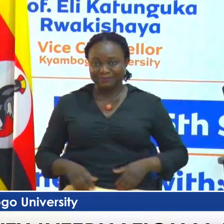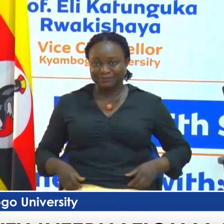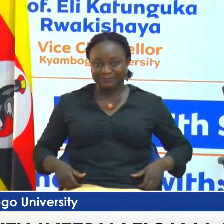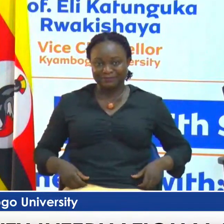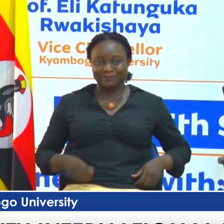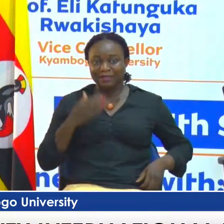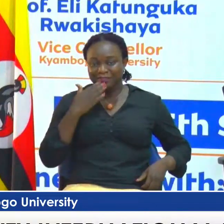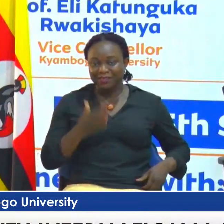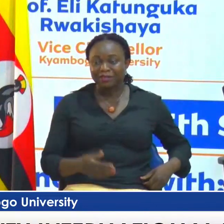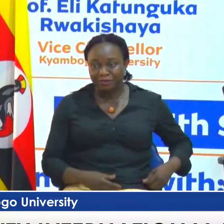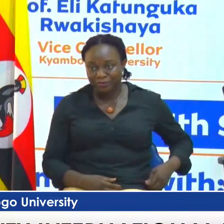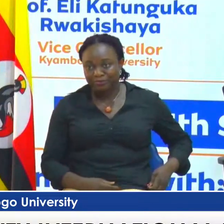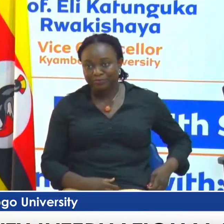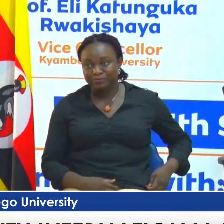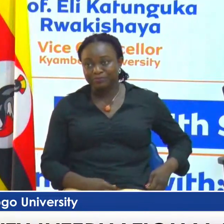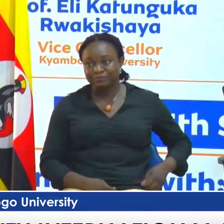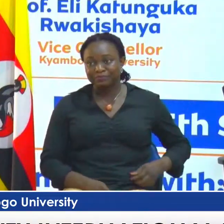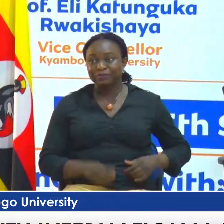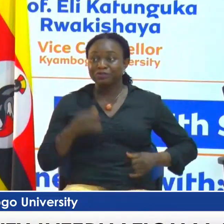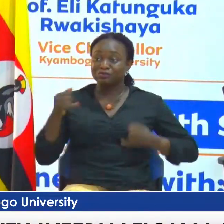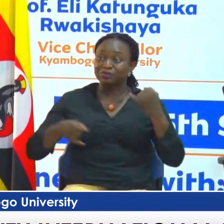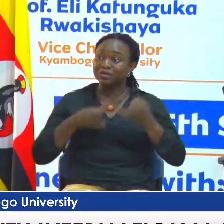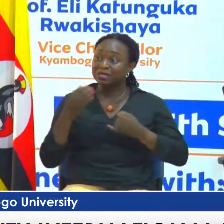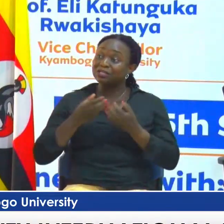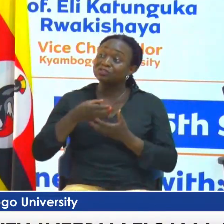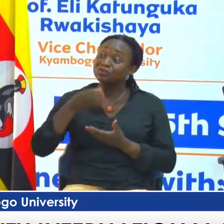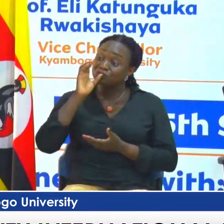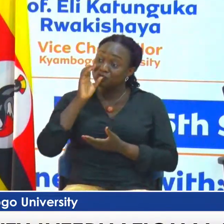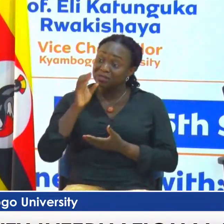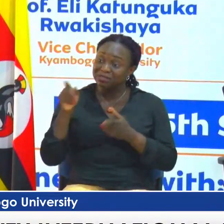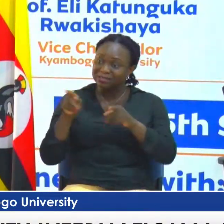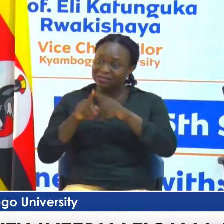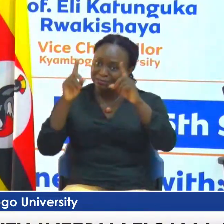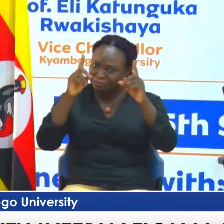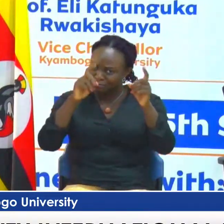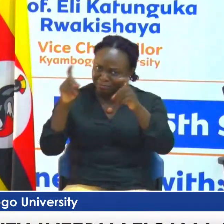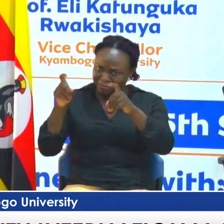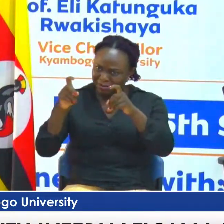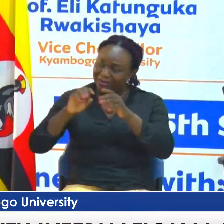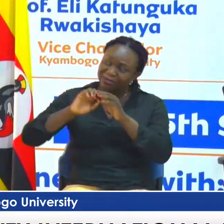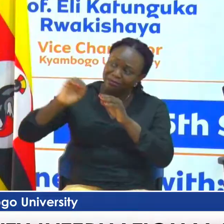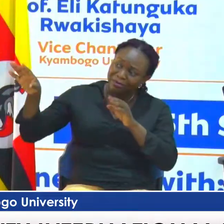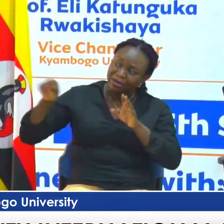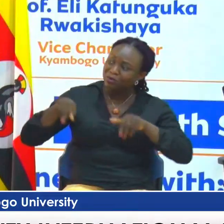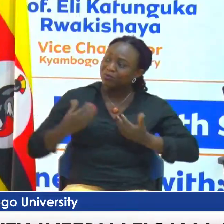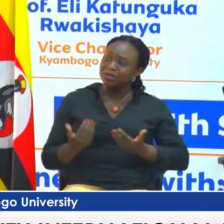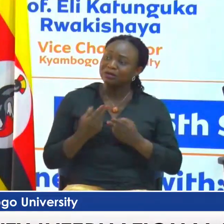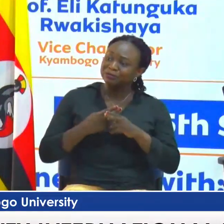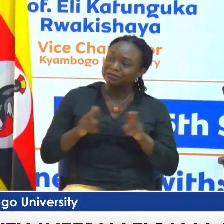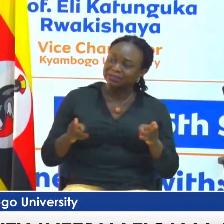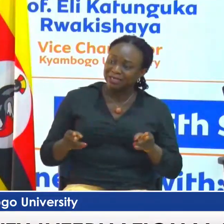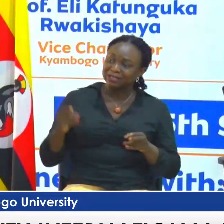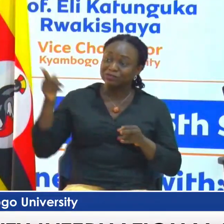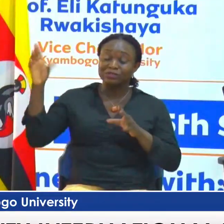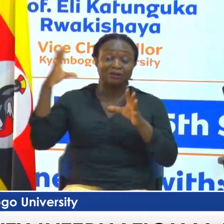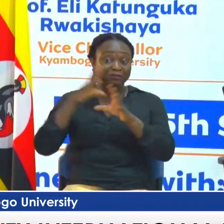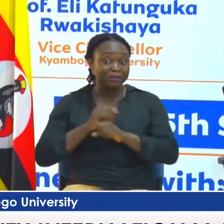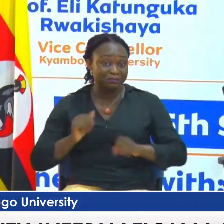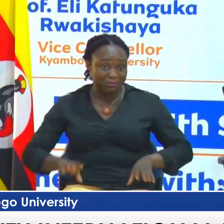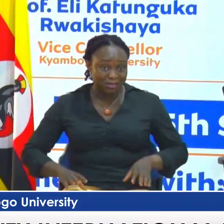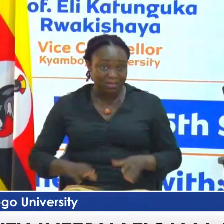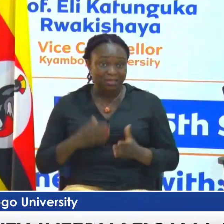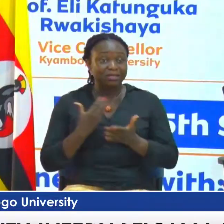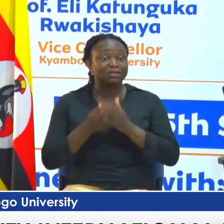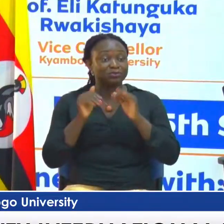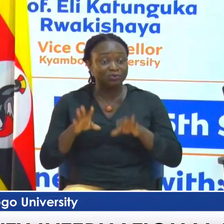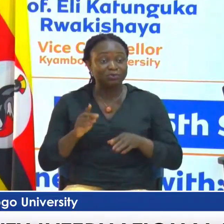Thank you very much. Enjoy the drink and take a photo, send to someone and say, we have started so they don't miss. It's not good to eat alone.